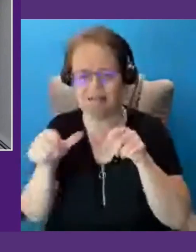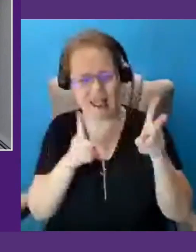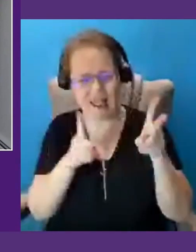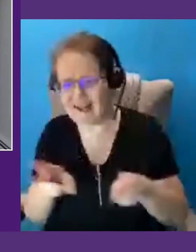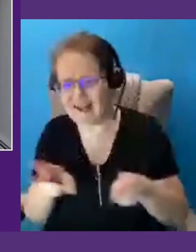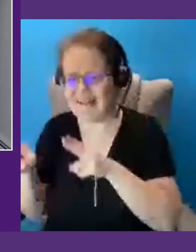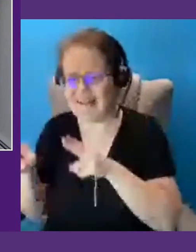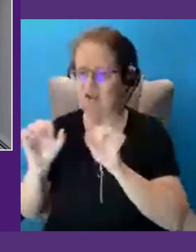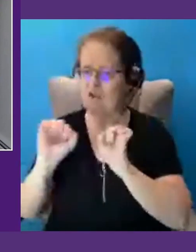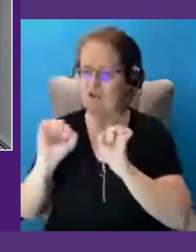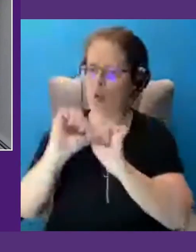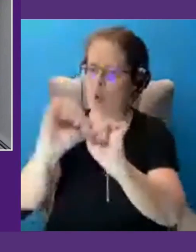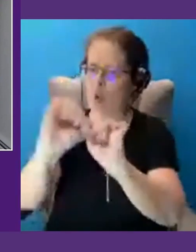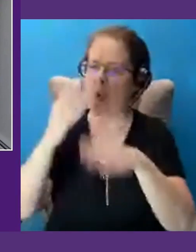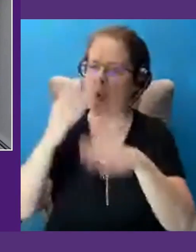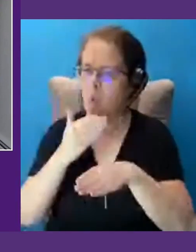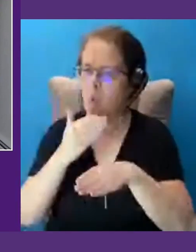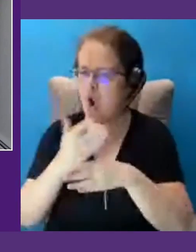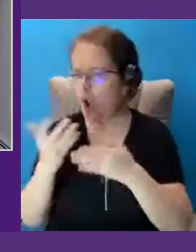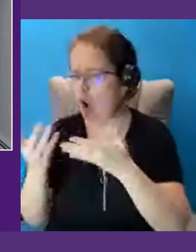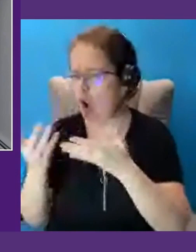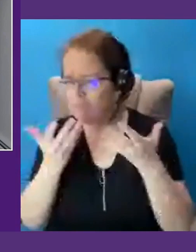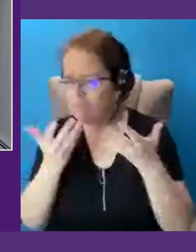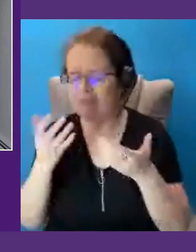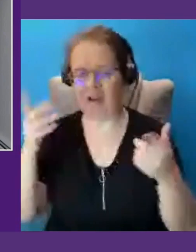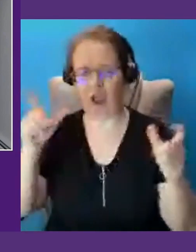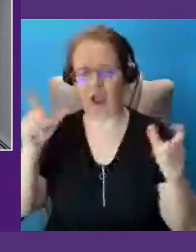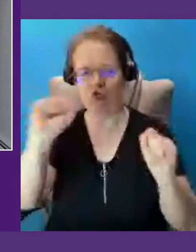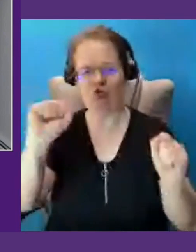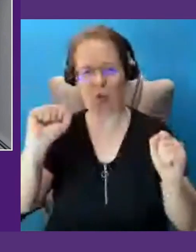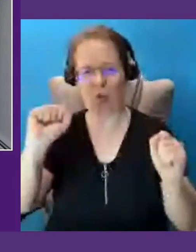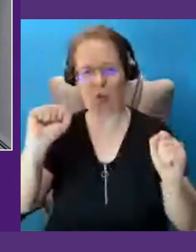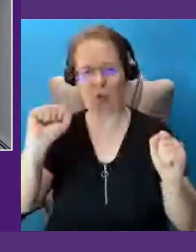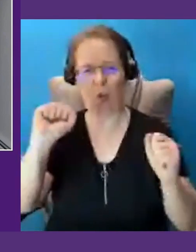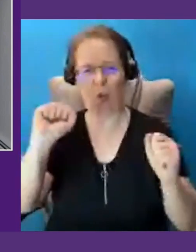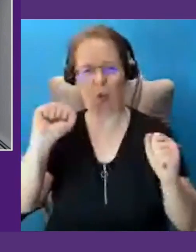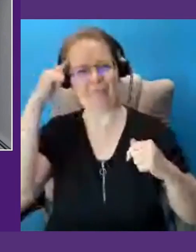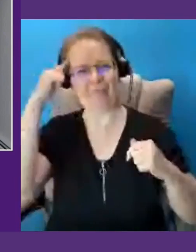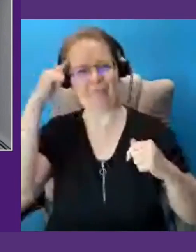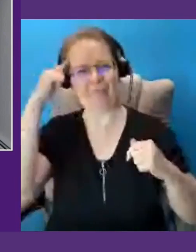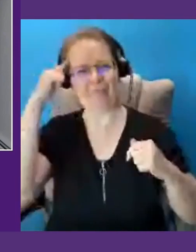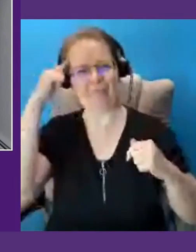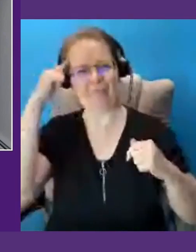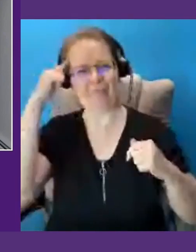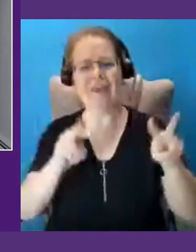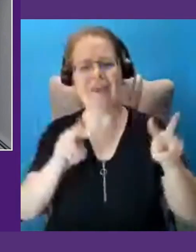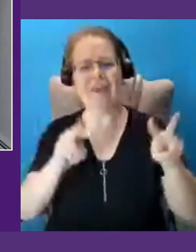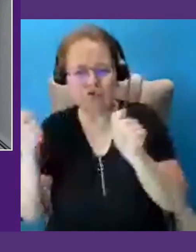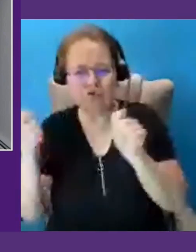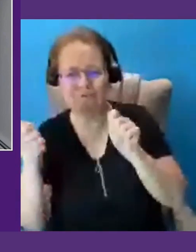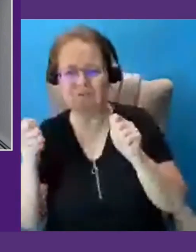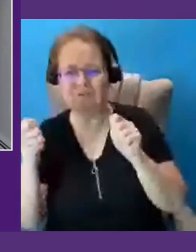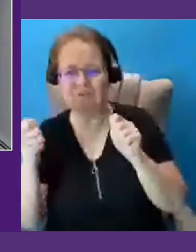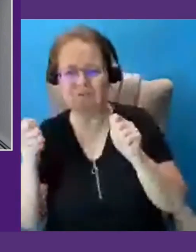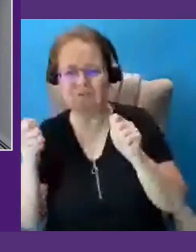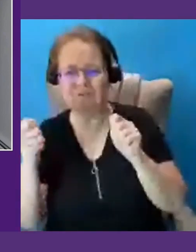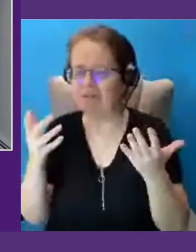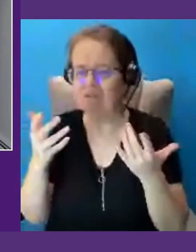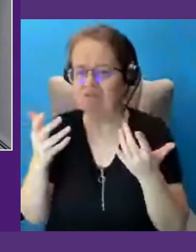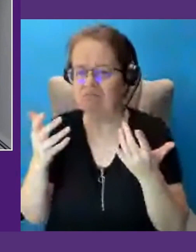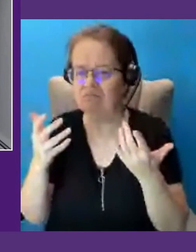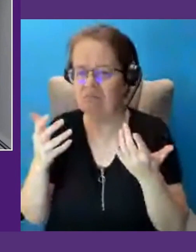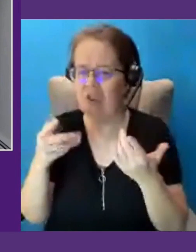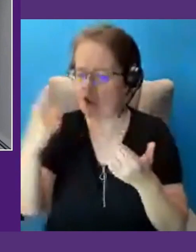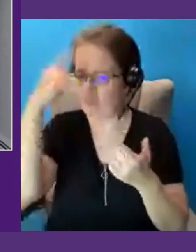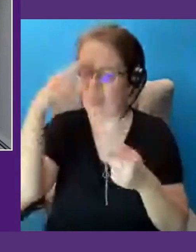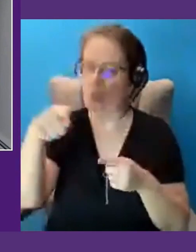work. Have you shifted any perceptions on their part about the popularity of this topic? I mean, is it taken off much bigger than you ever thought,